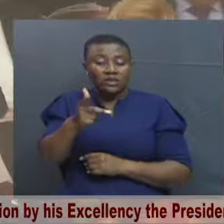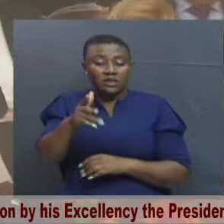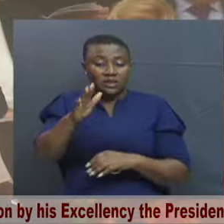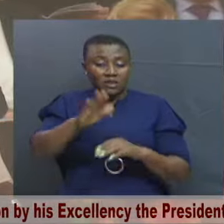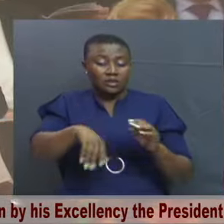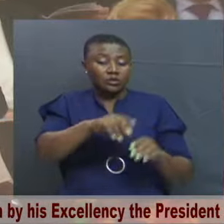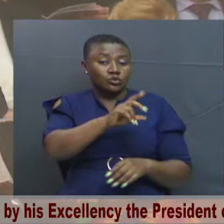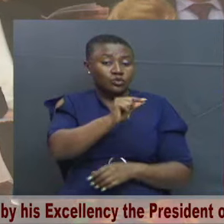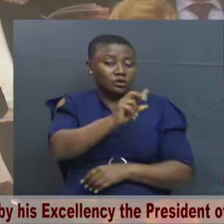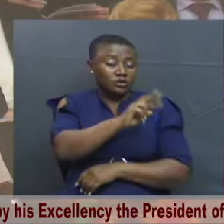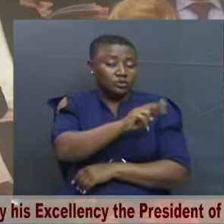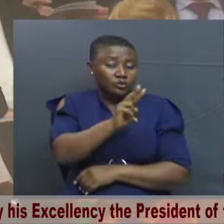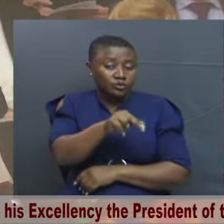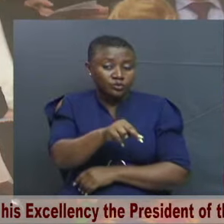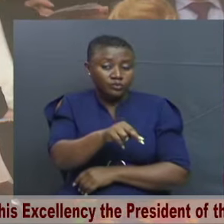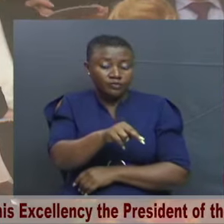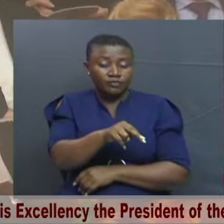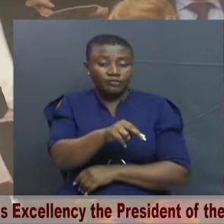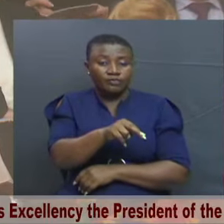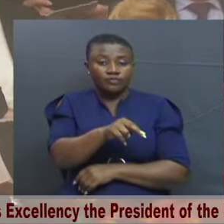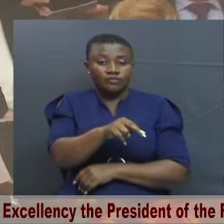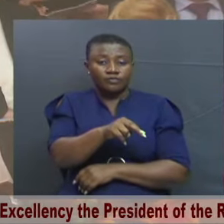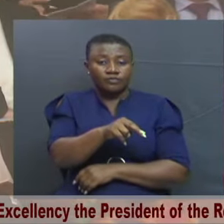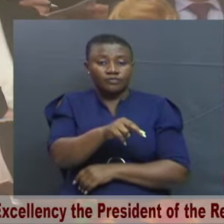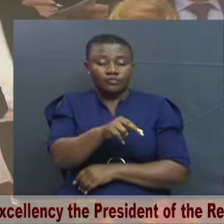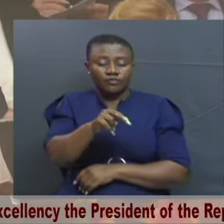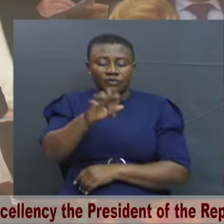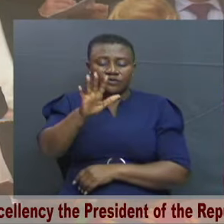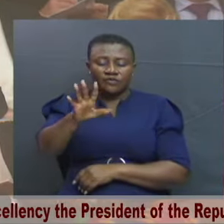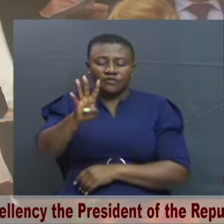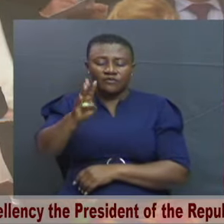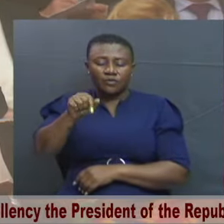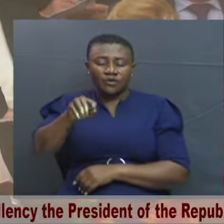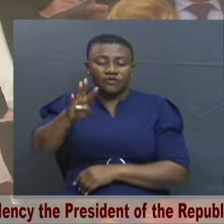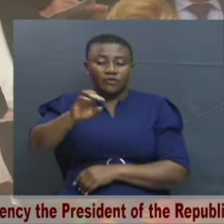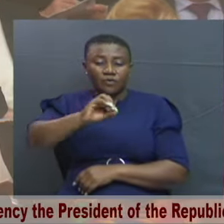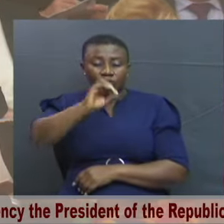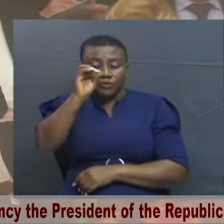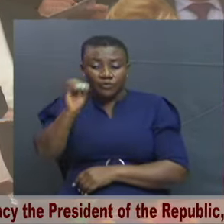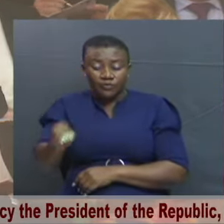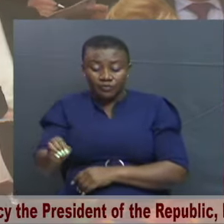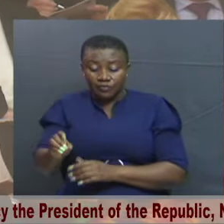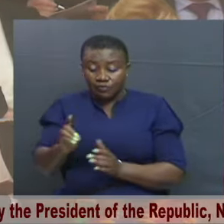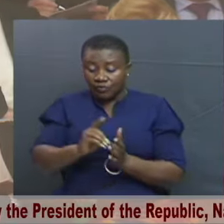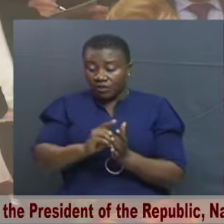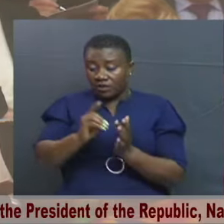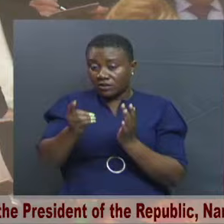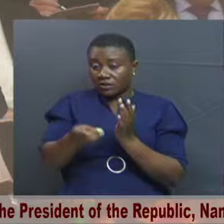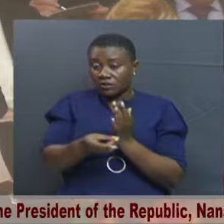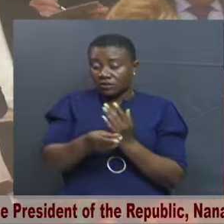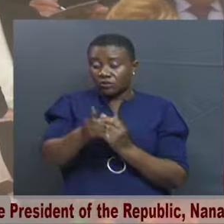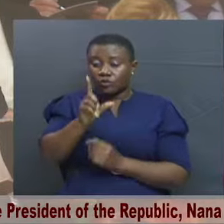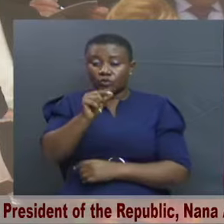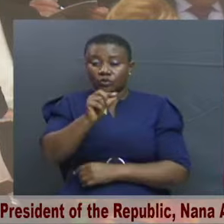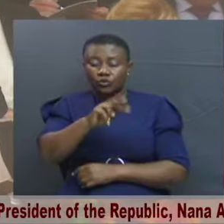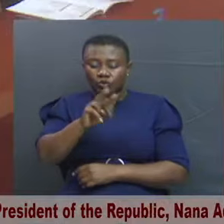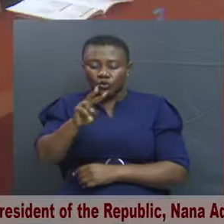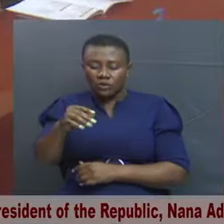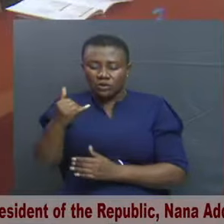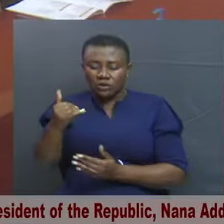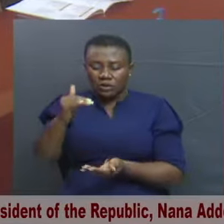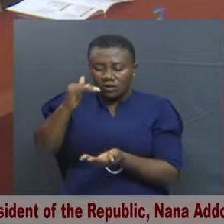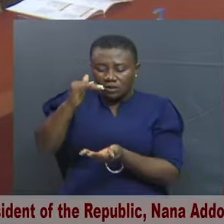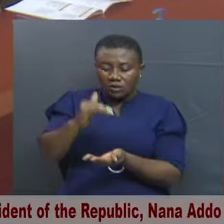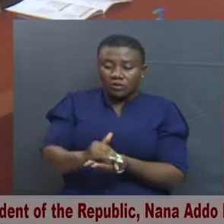2022 inflation which peed 54.4% in December 2022 has reduced